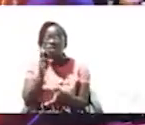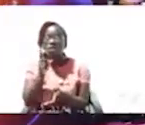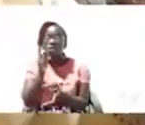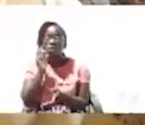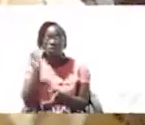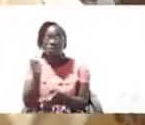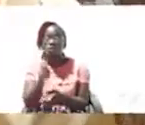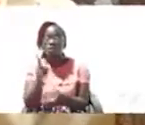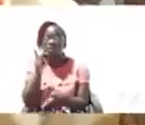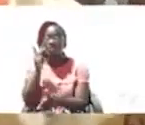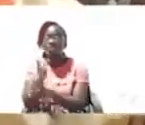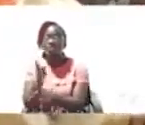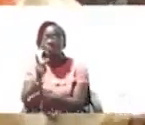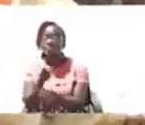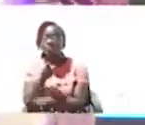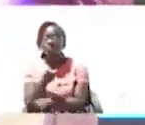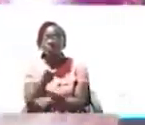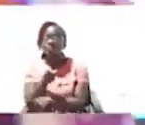they put you,